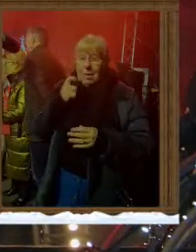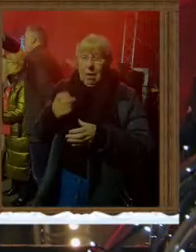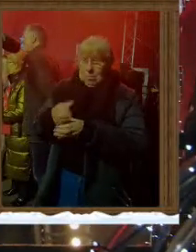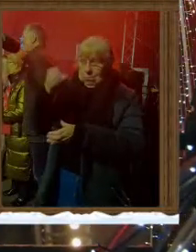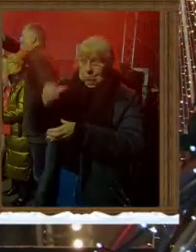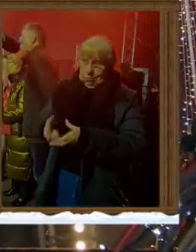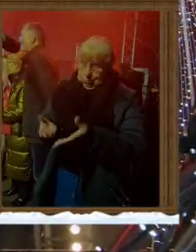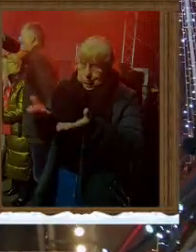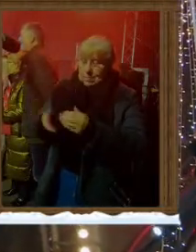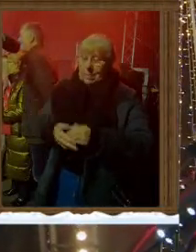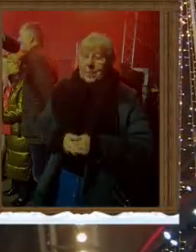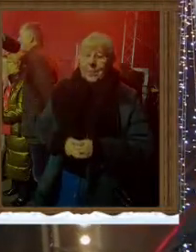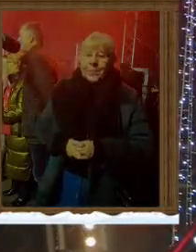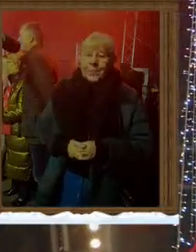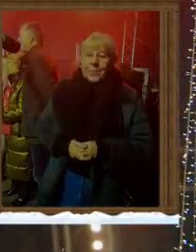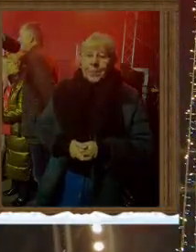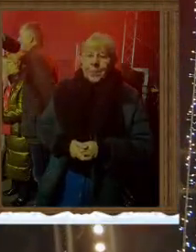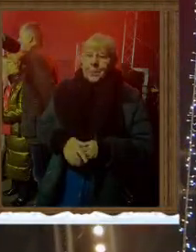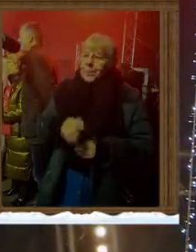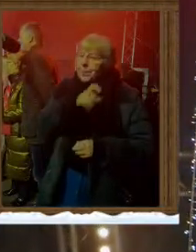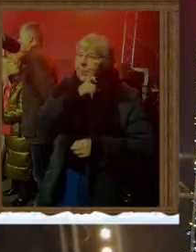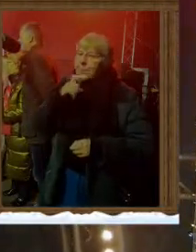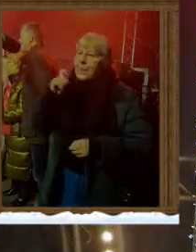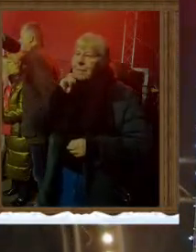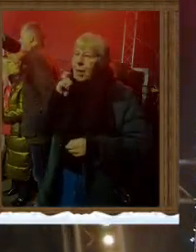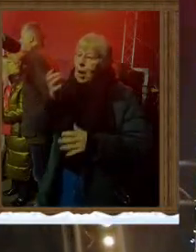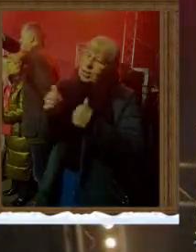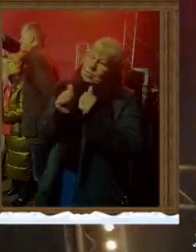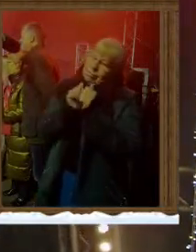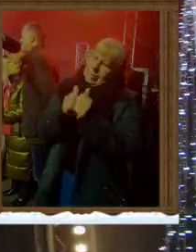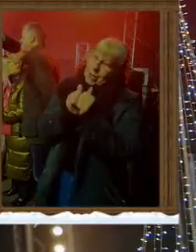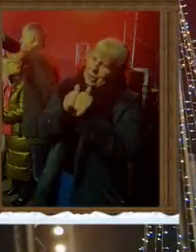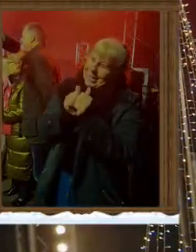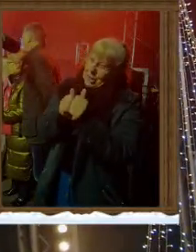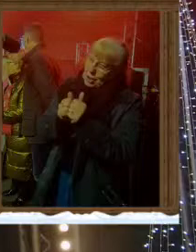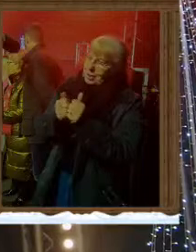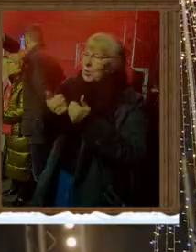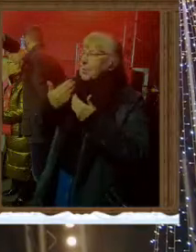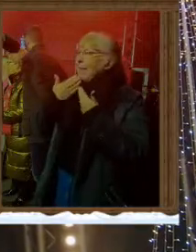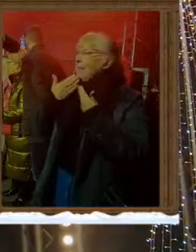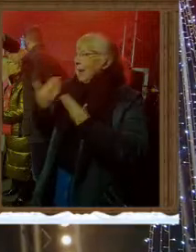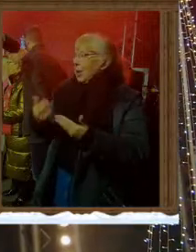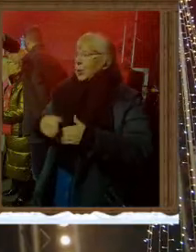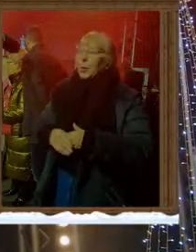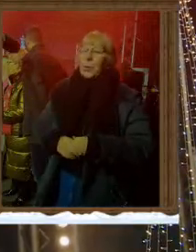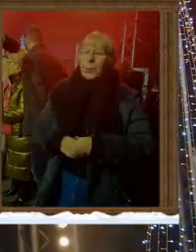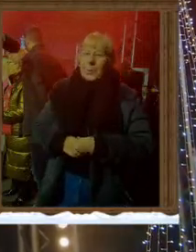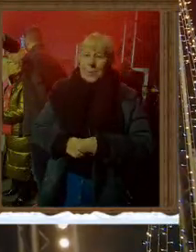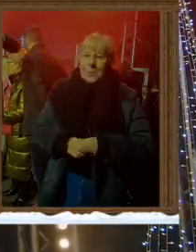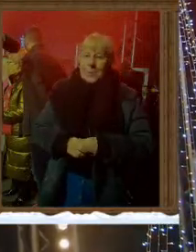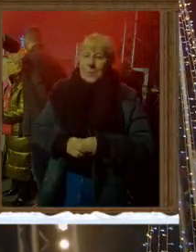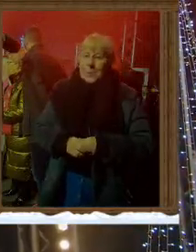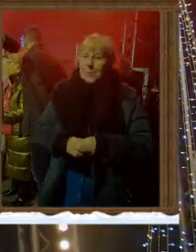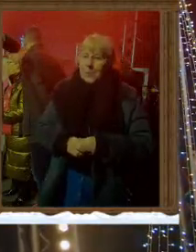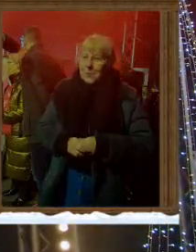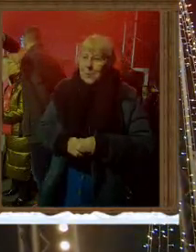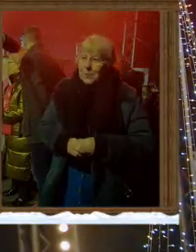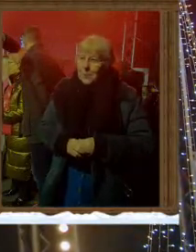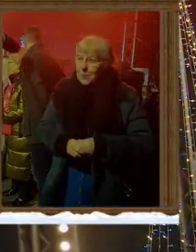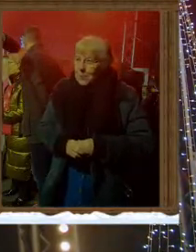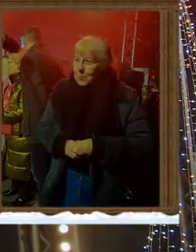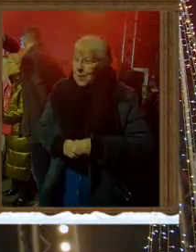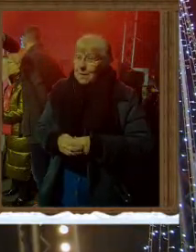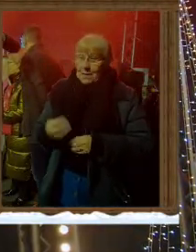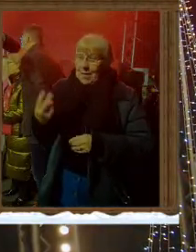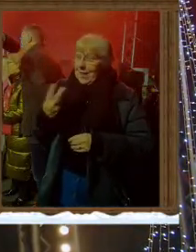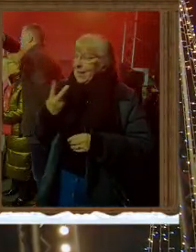Yeah. So we have our flowers of appreciation as well. So I want you all, for these two,